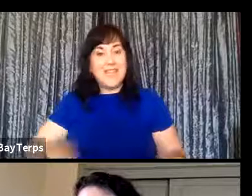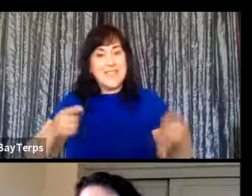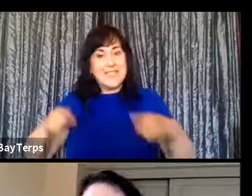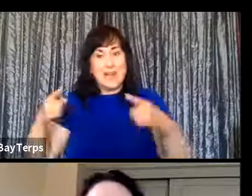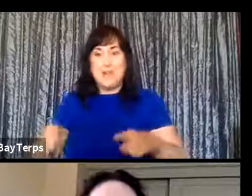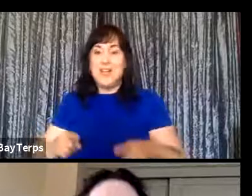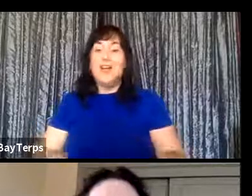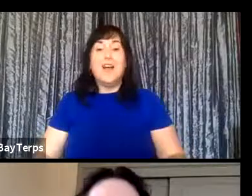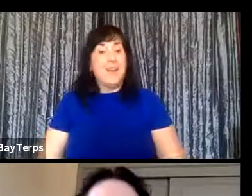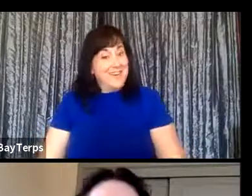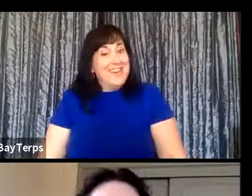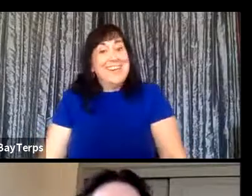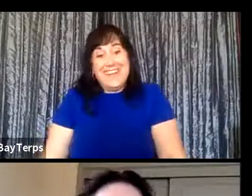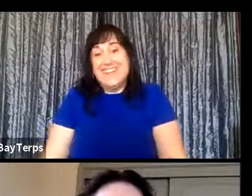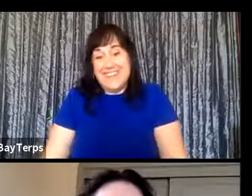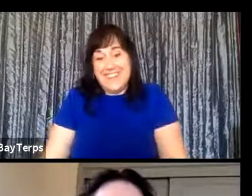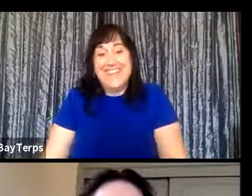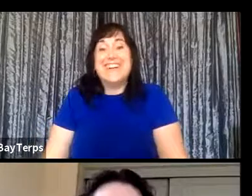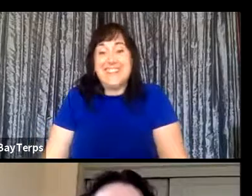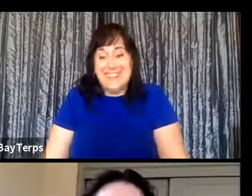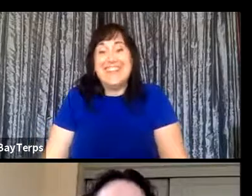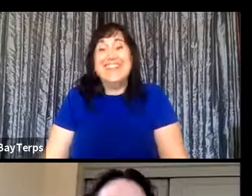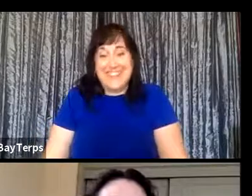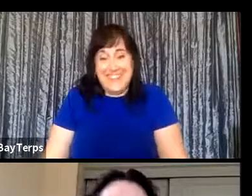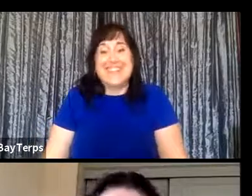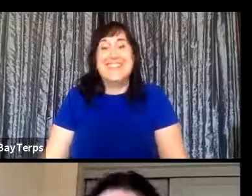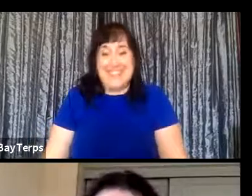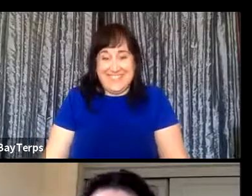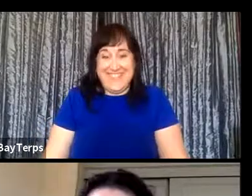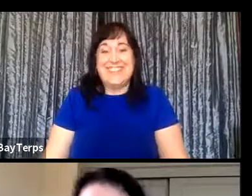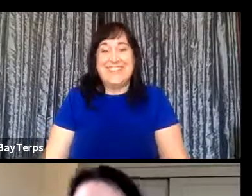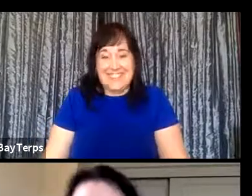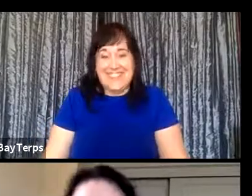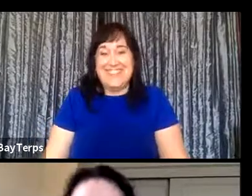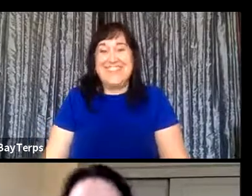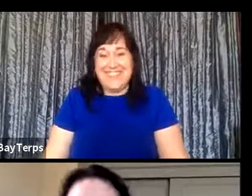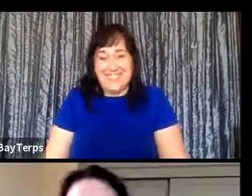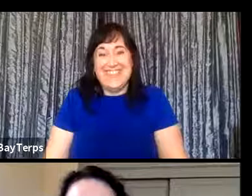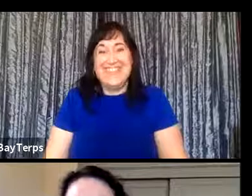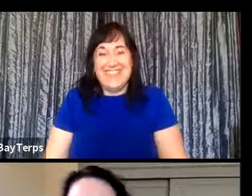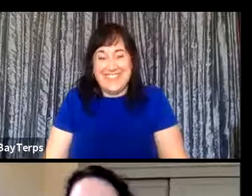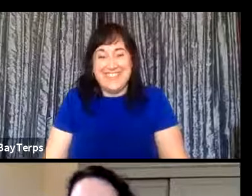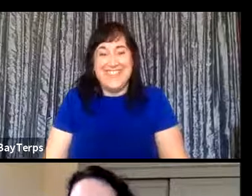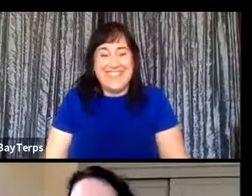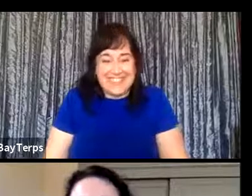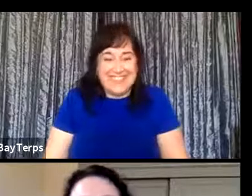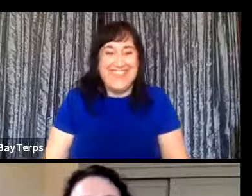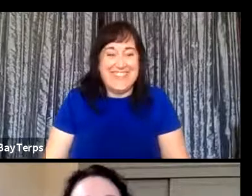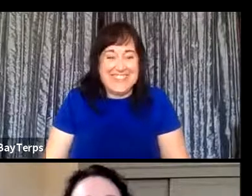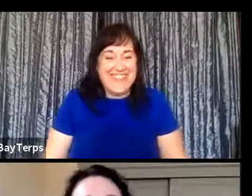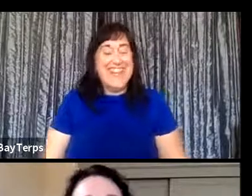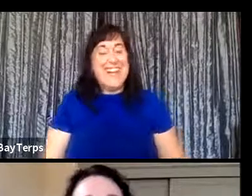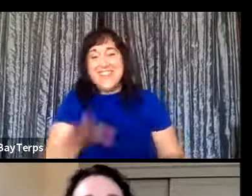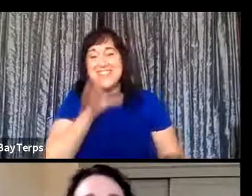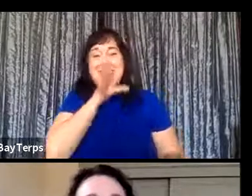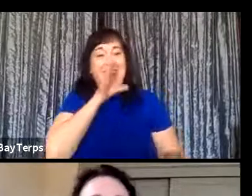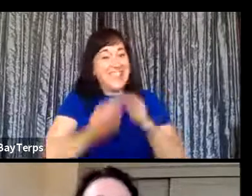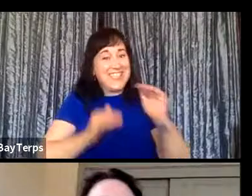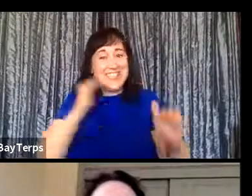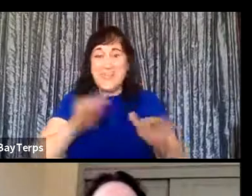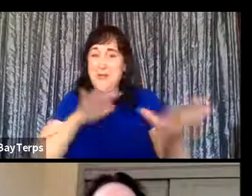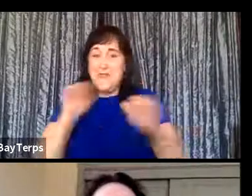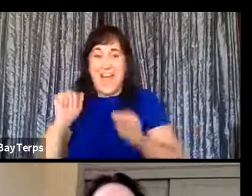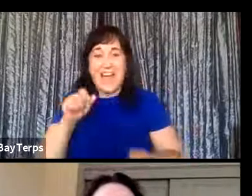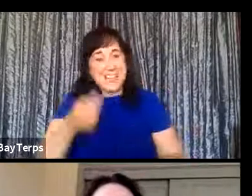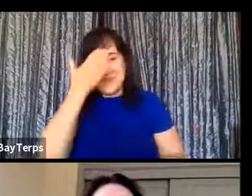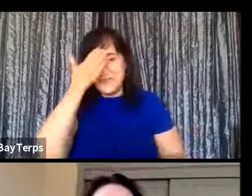too quickly, Beth. I need to slow my roll, okay? Because I can't even To be fair, I've got dyscalculia, so I'm really